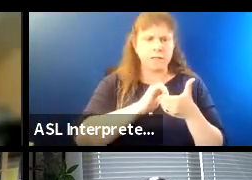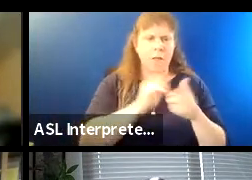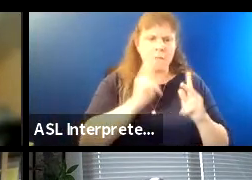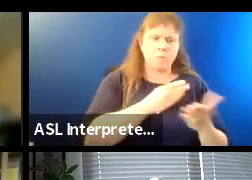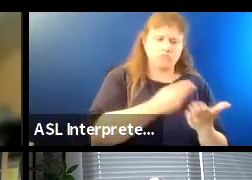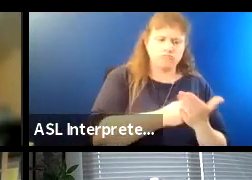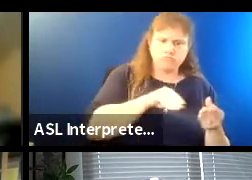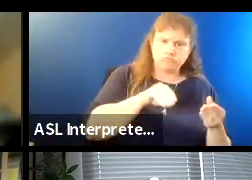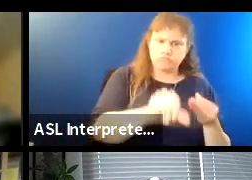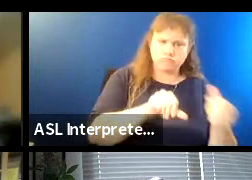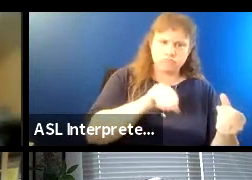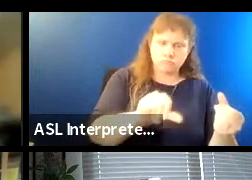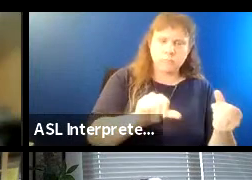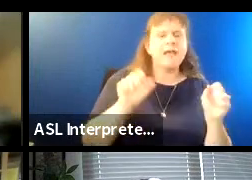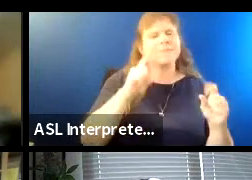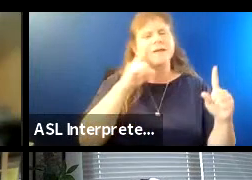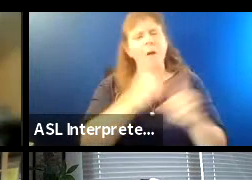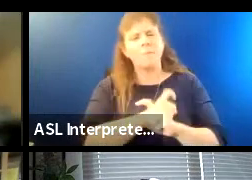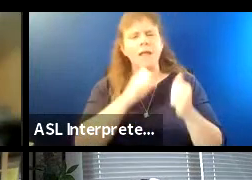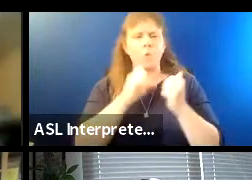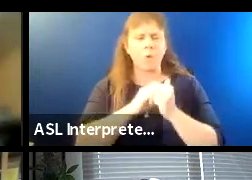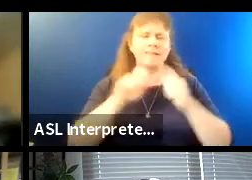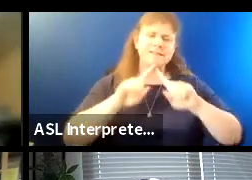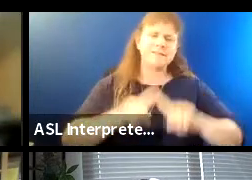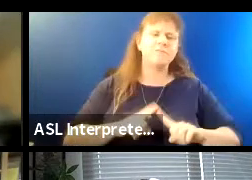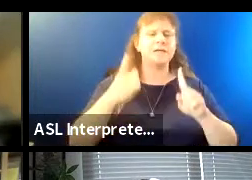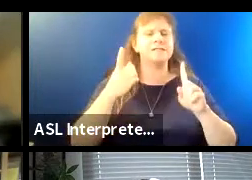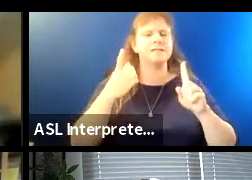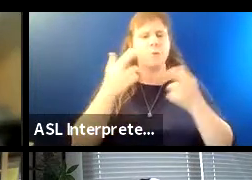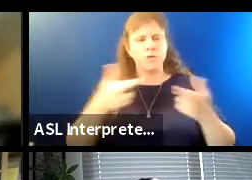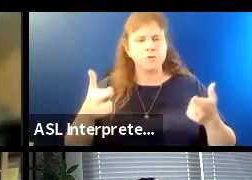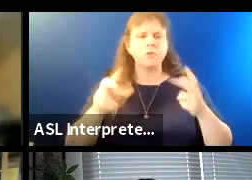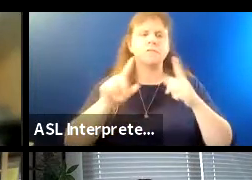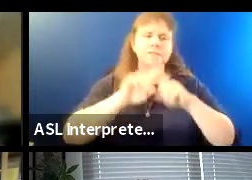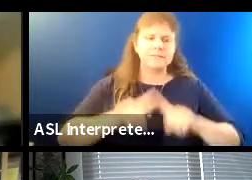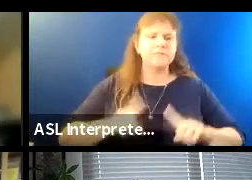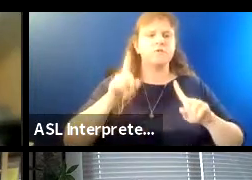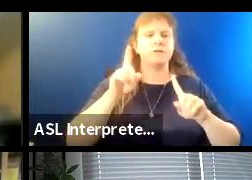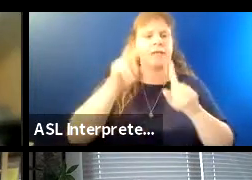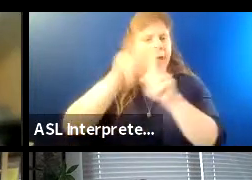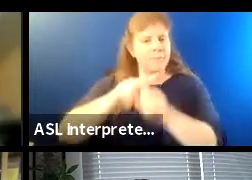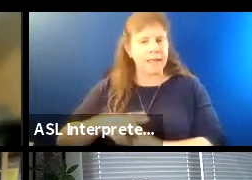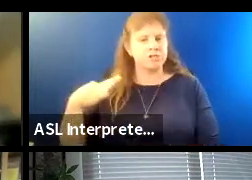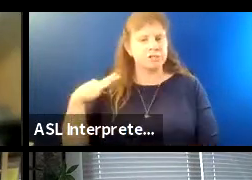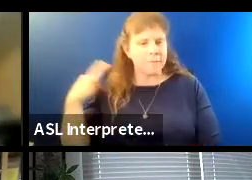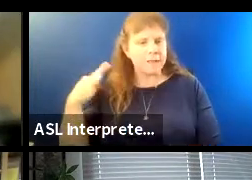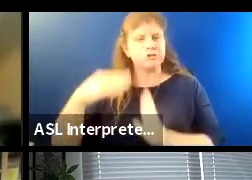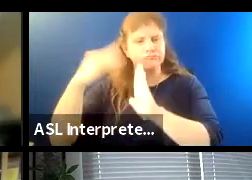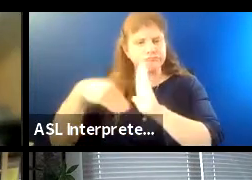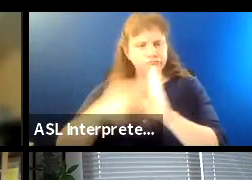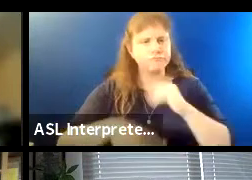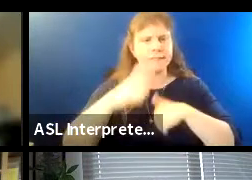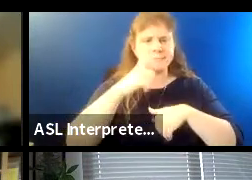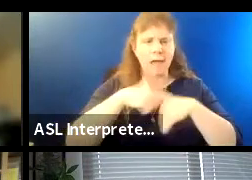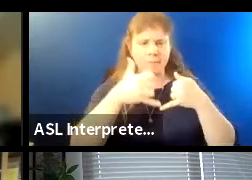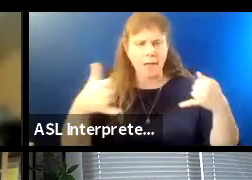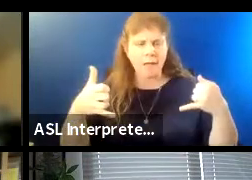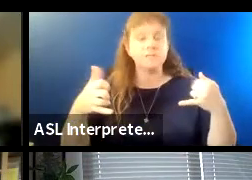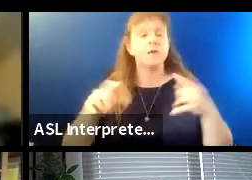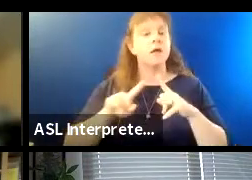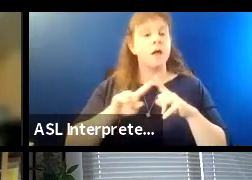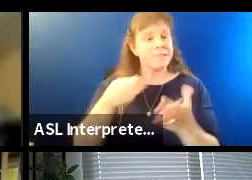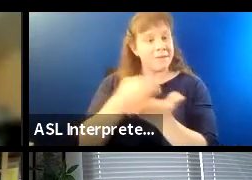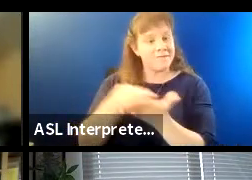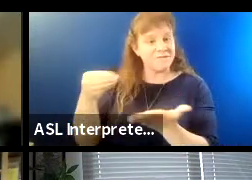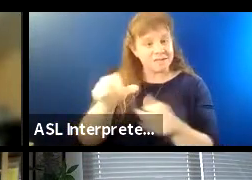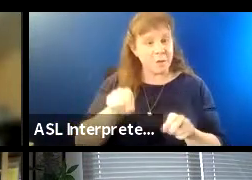with different sources, application processes, timelines, et cetera. Yet the funding opportunities in the CBOs that have been